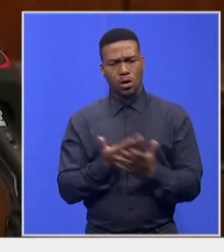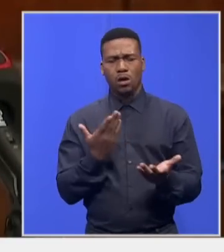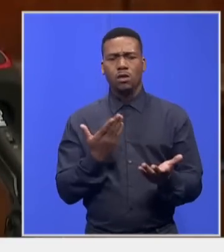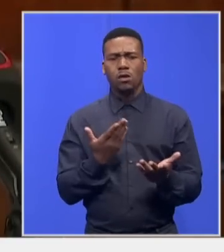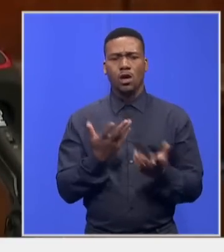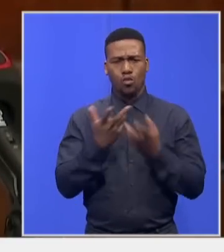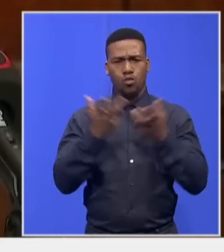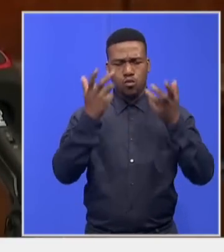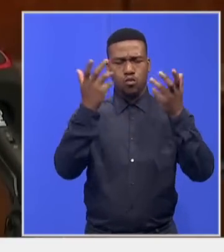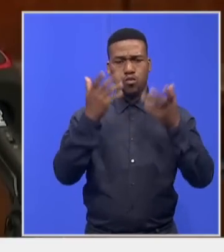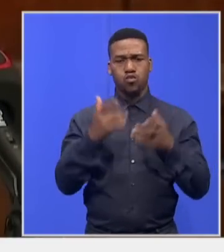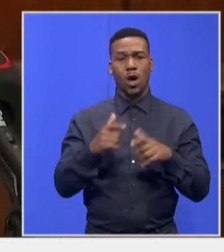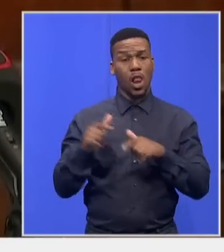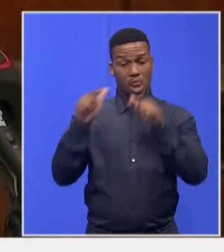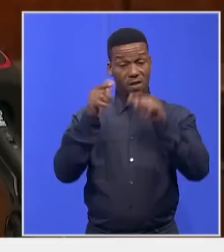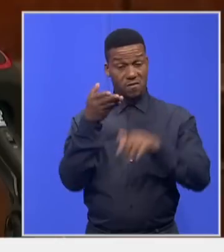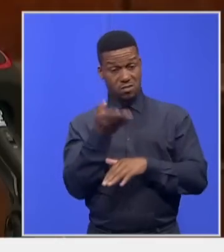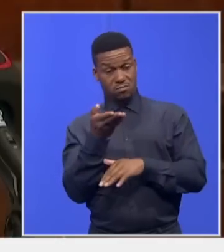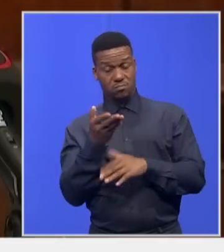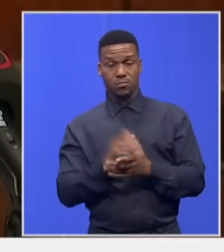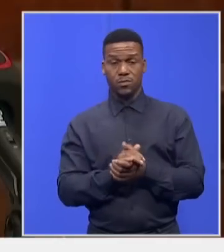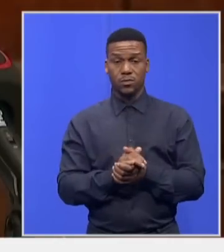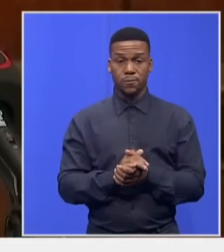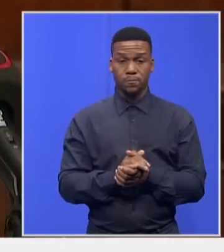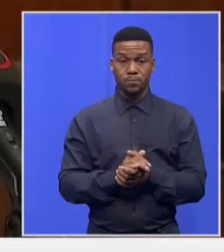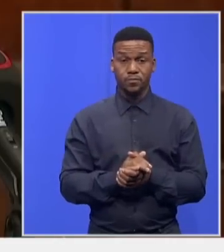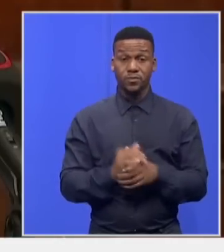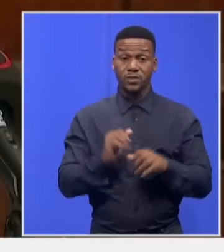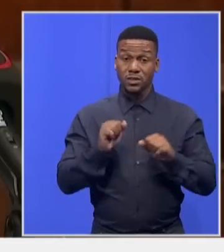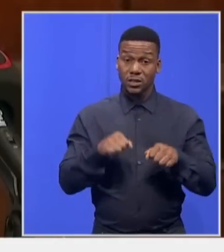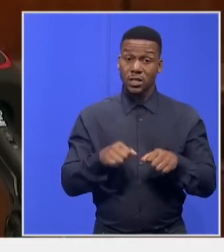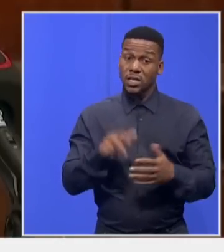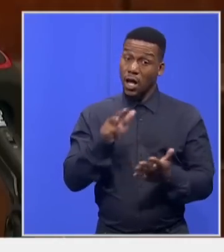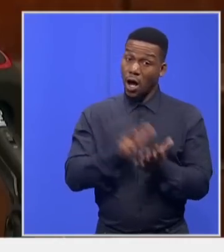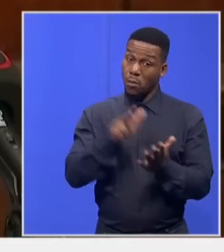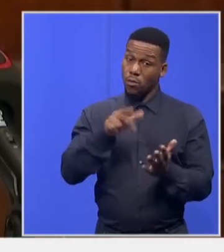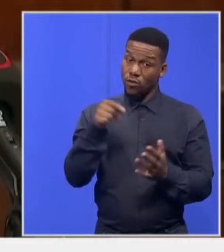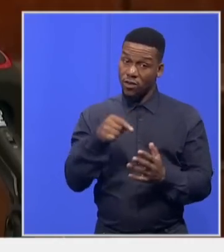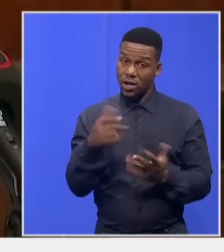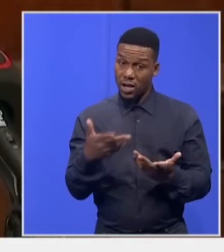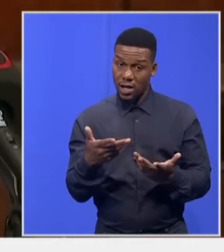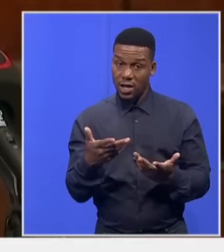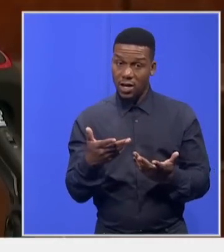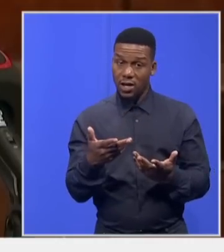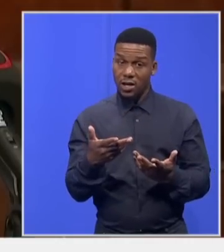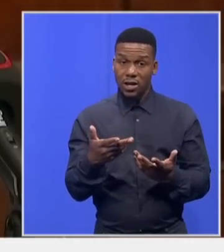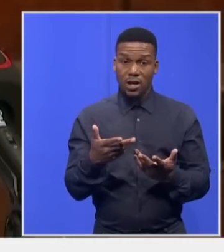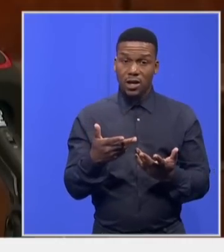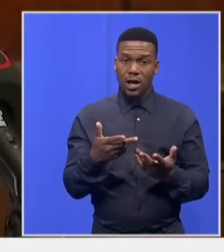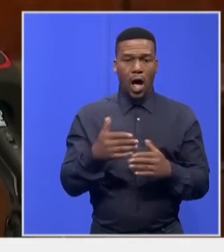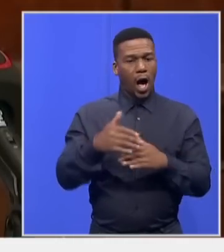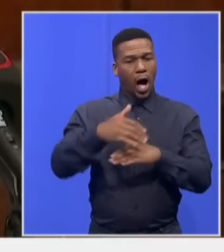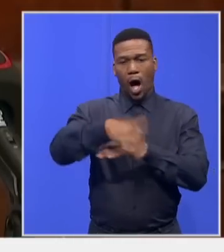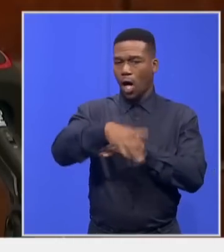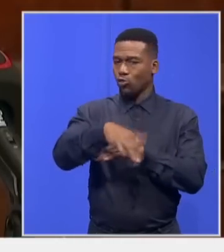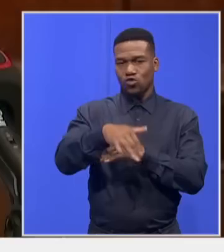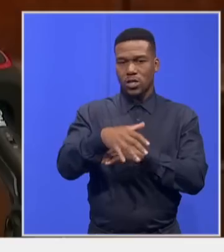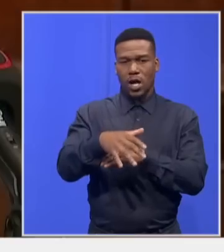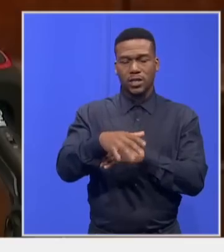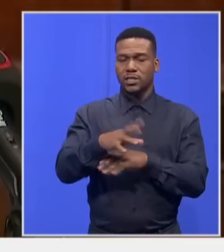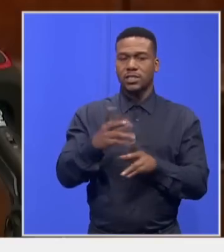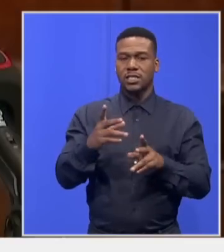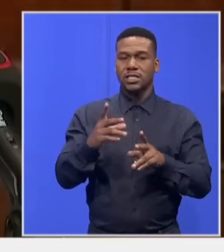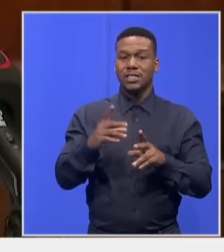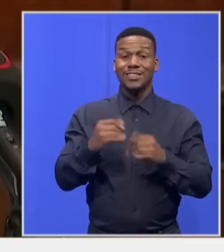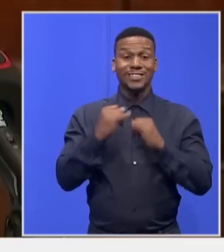to emphasize that exemption was granted outside the provisions of the state of disaster. This is the powers that